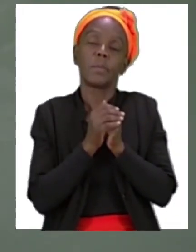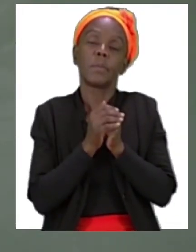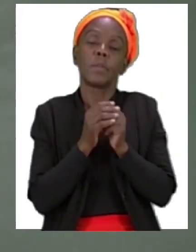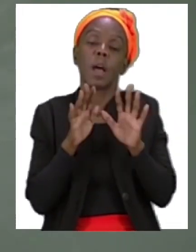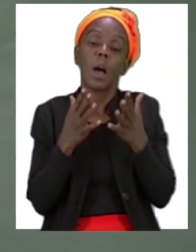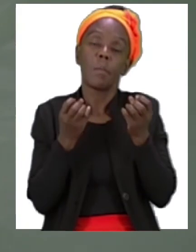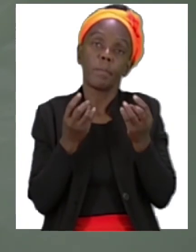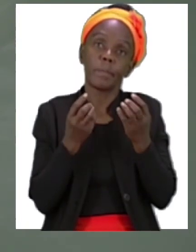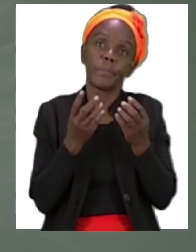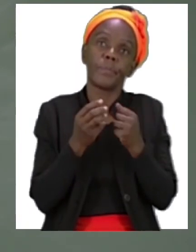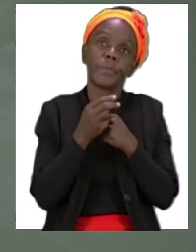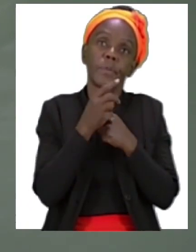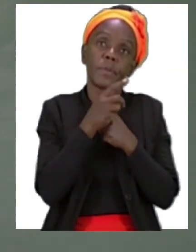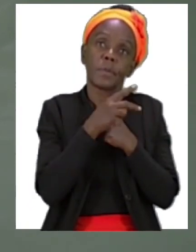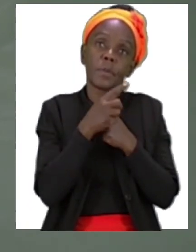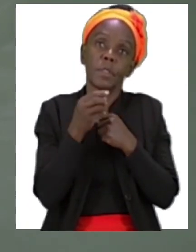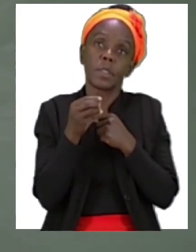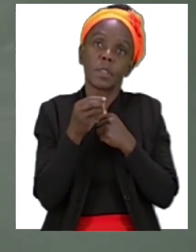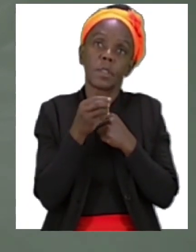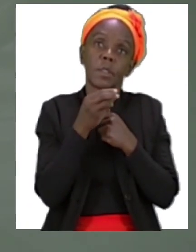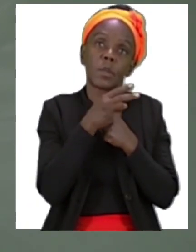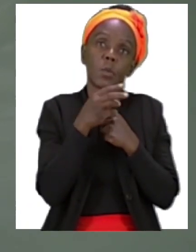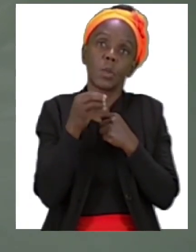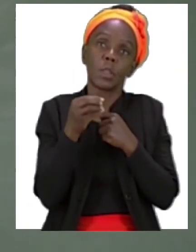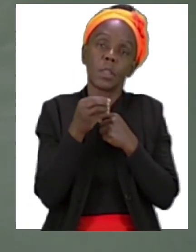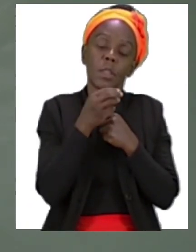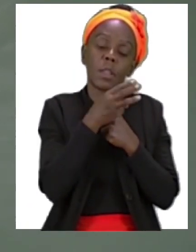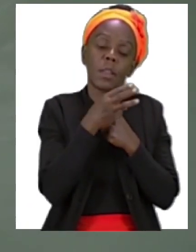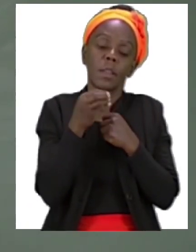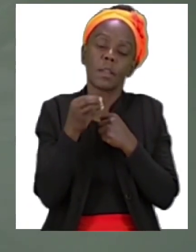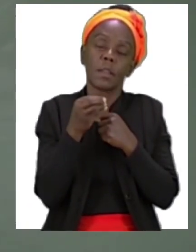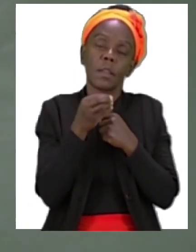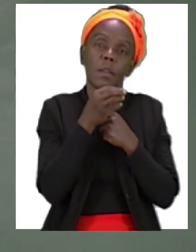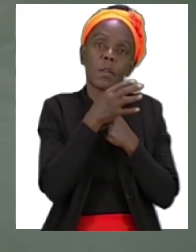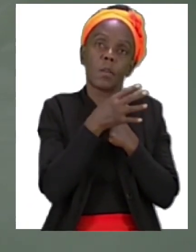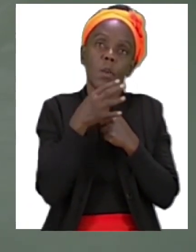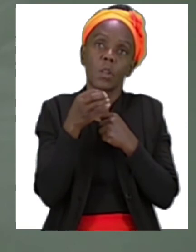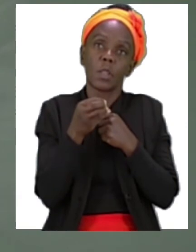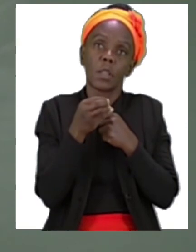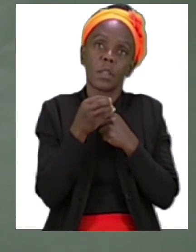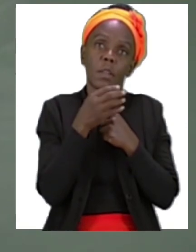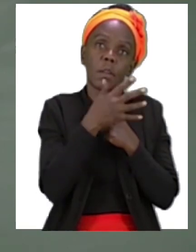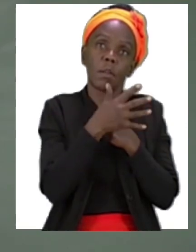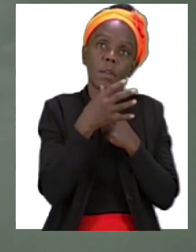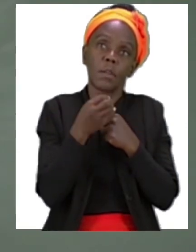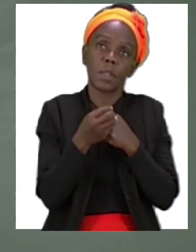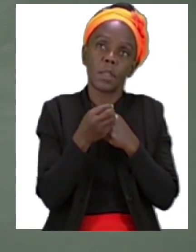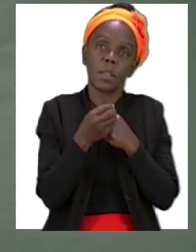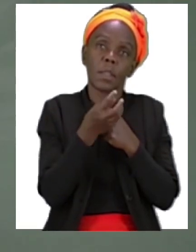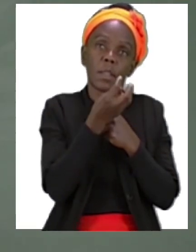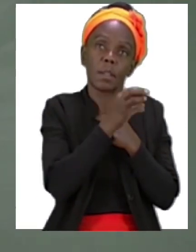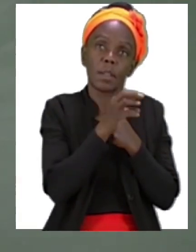correct. Let's go. 10, 20, 30, 40,